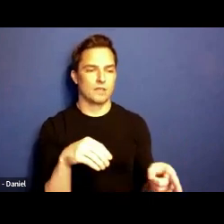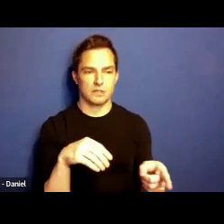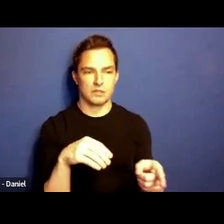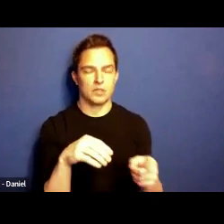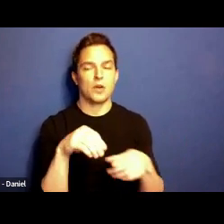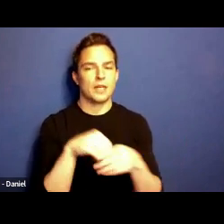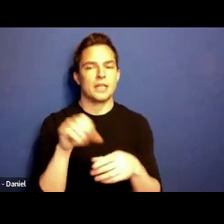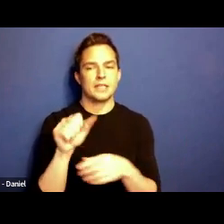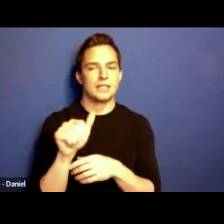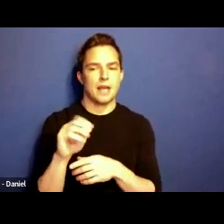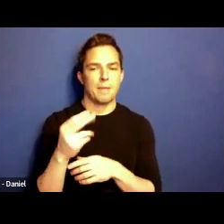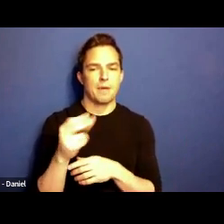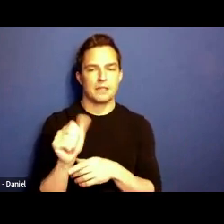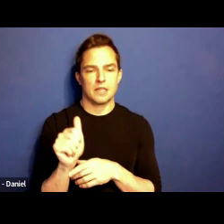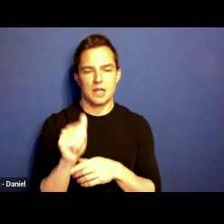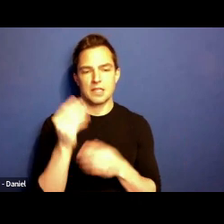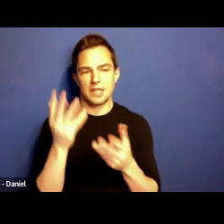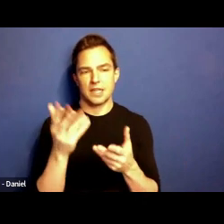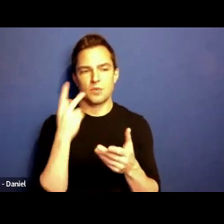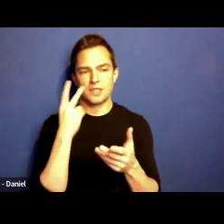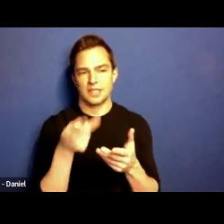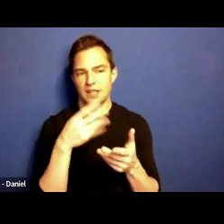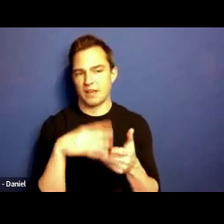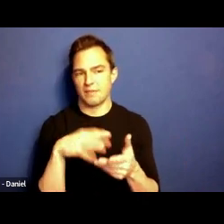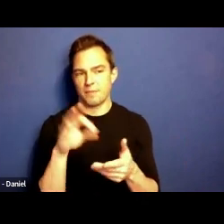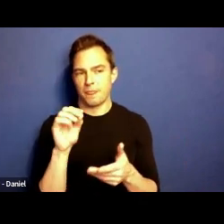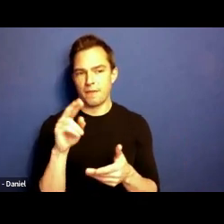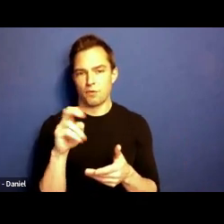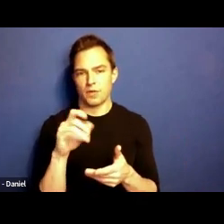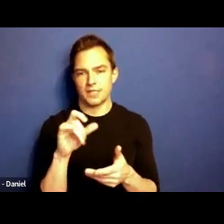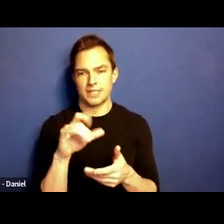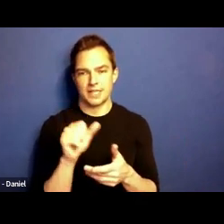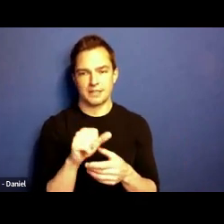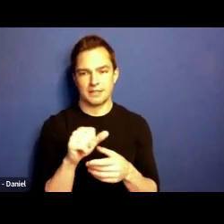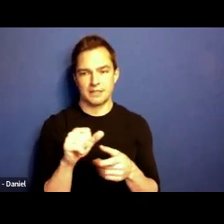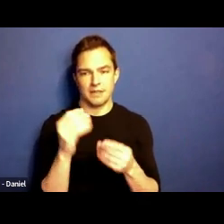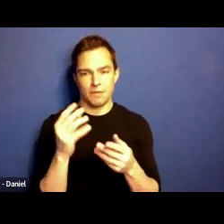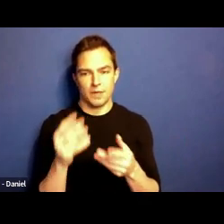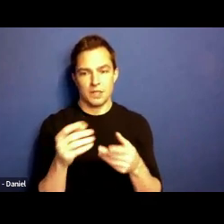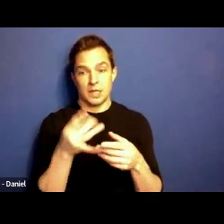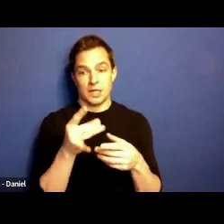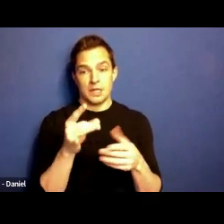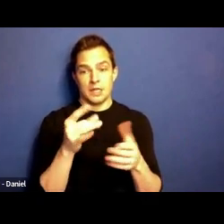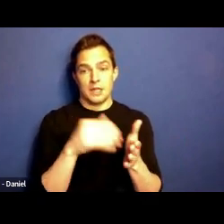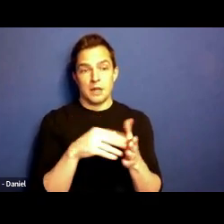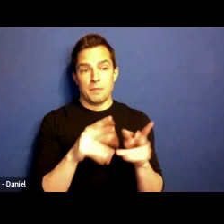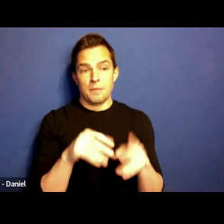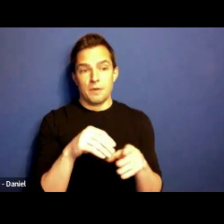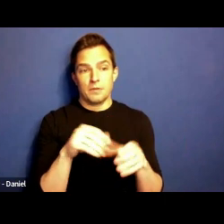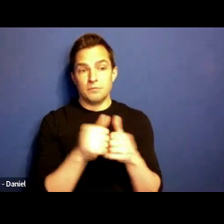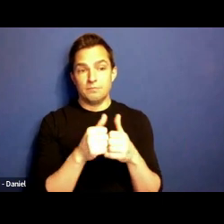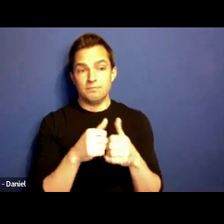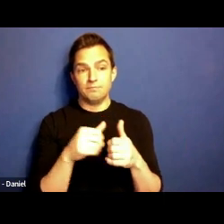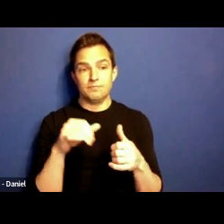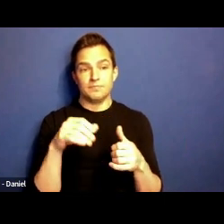data, we see, the forensics, there were 18,000 people in a bed with some forensic involuntary